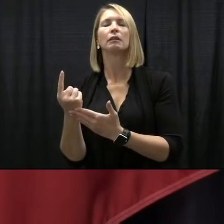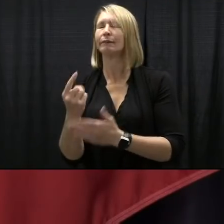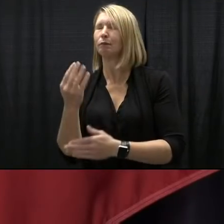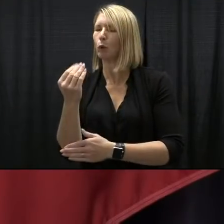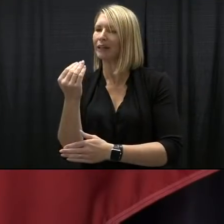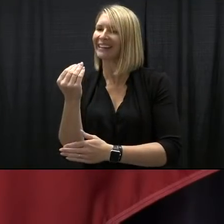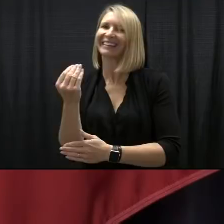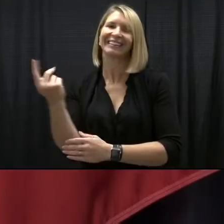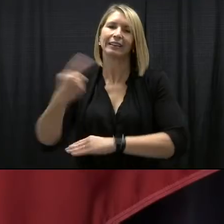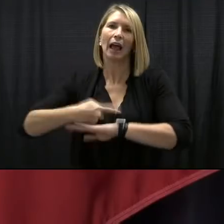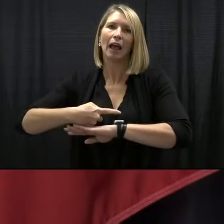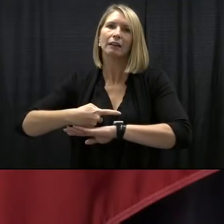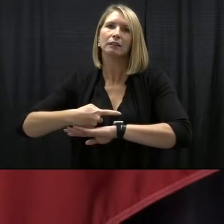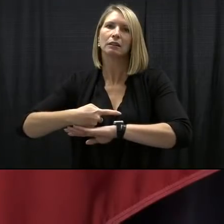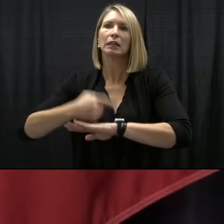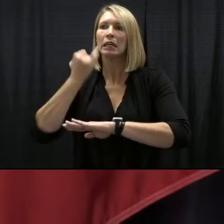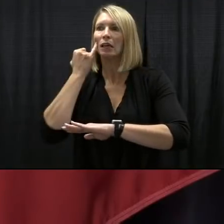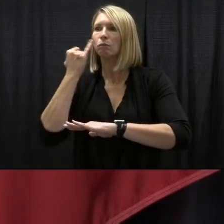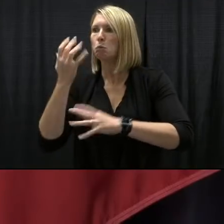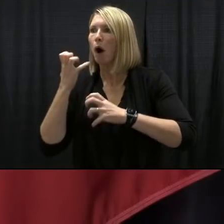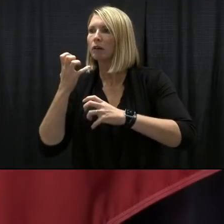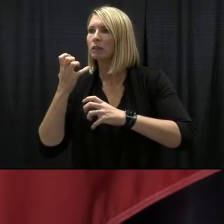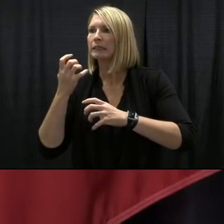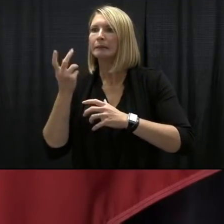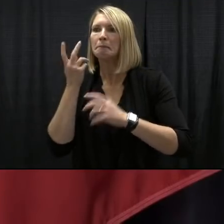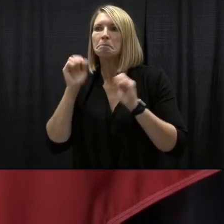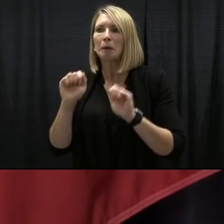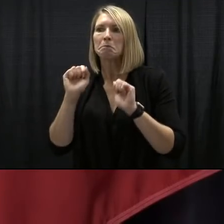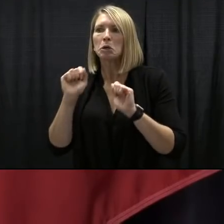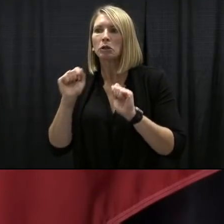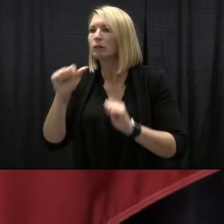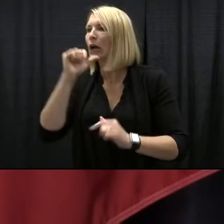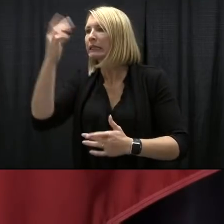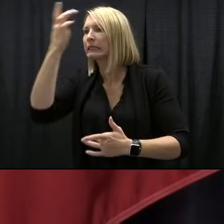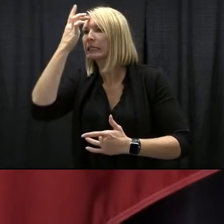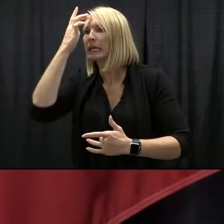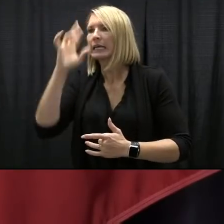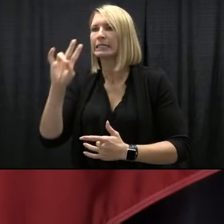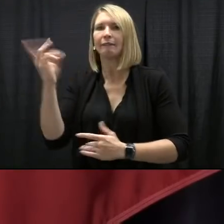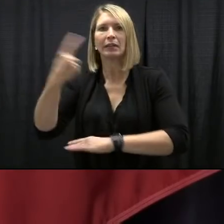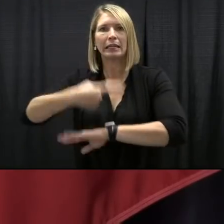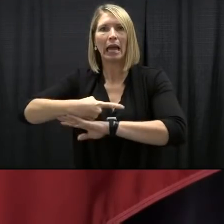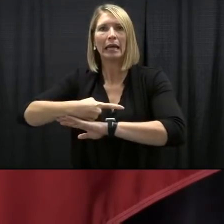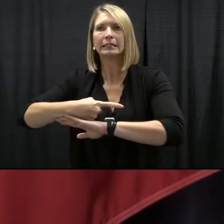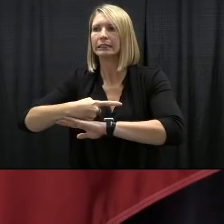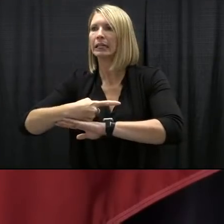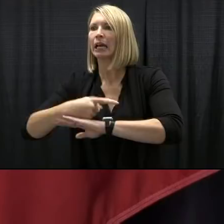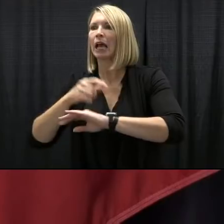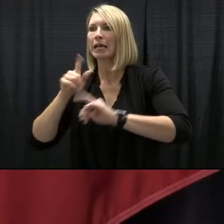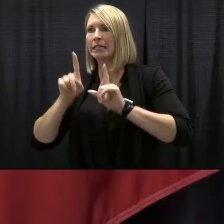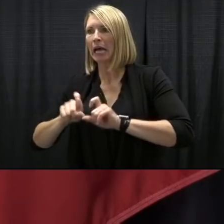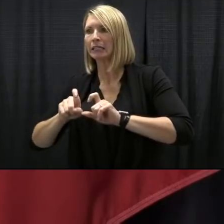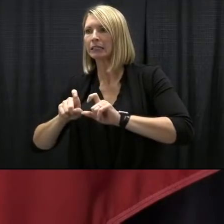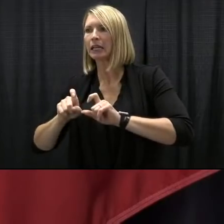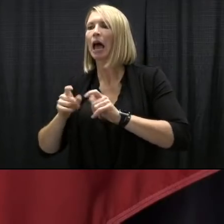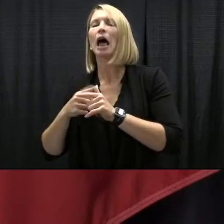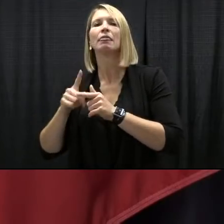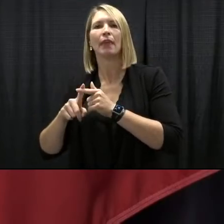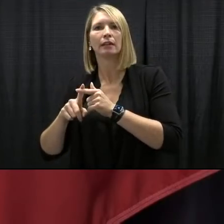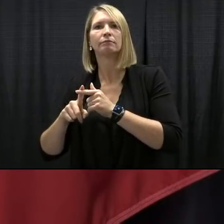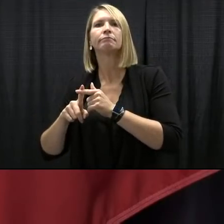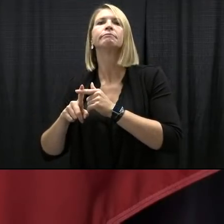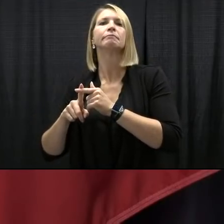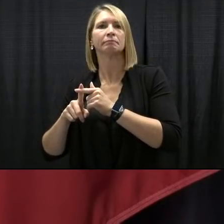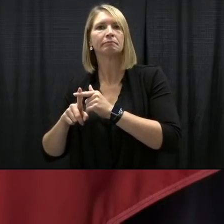or 9 after arrival into the province. If negative, their self-isolation can end. Second, we will be suspending the